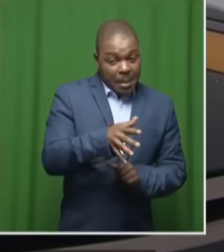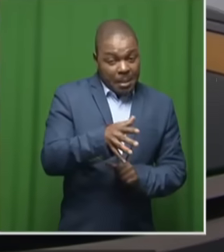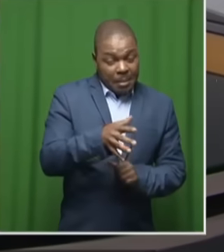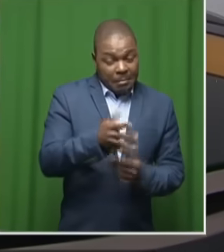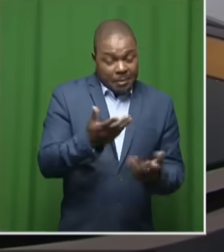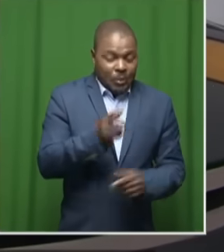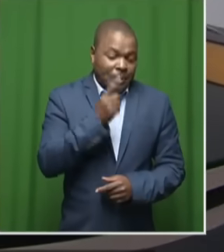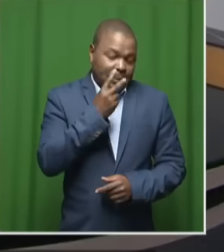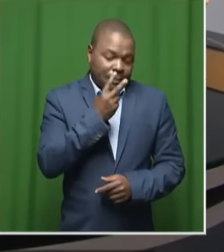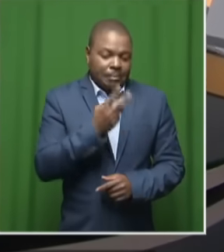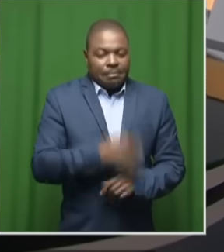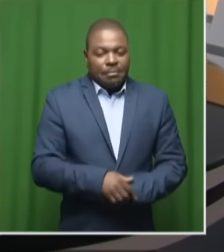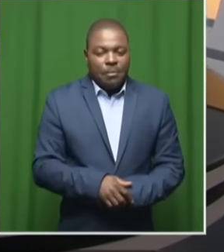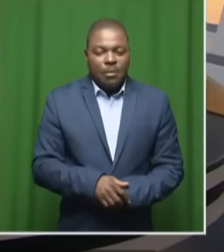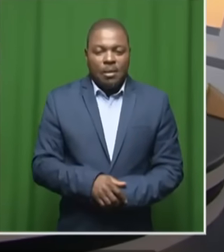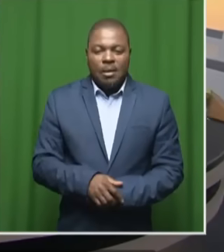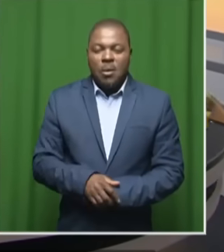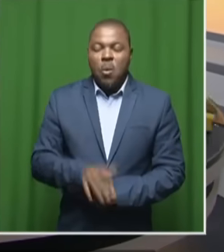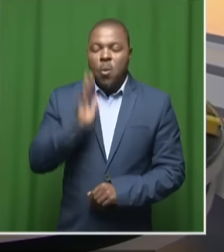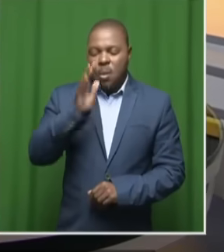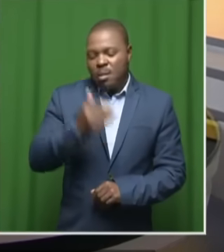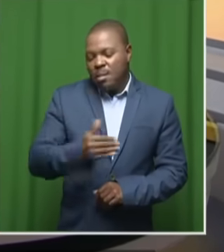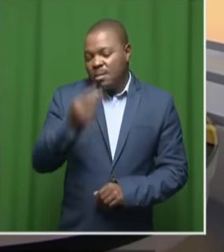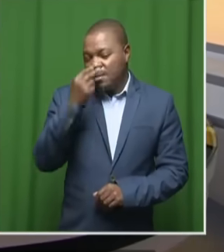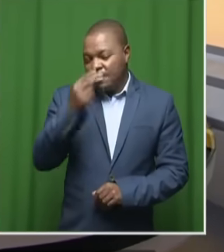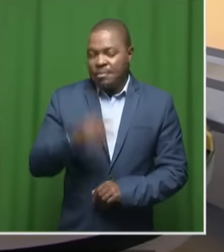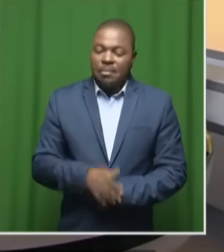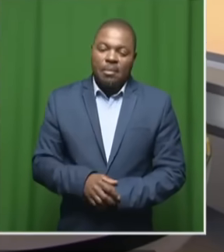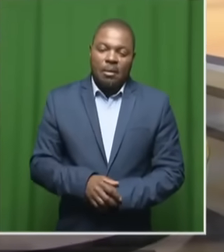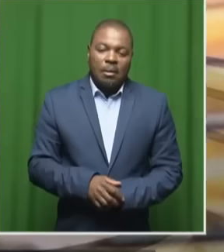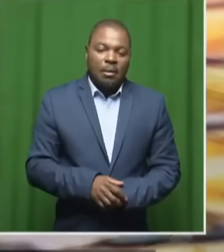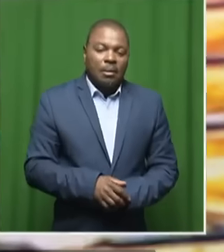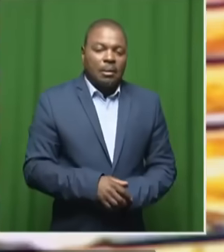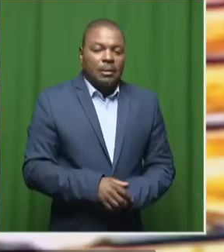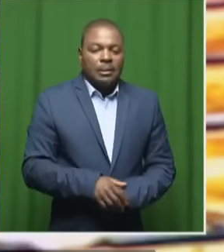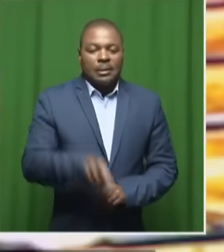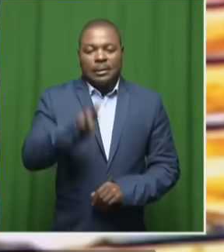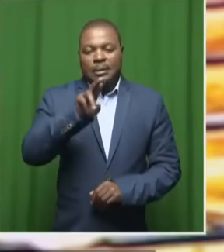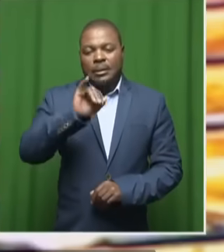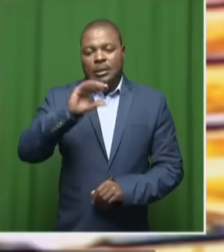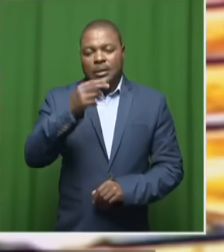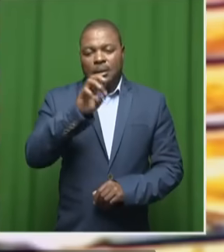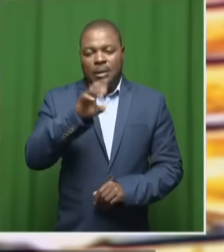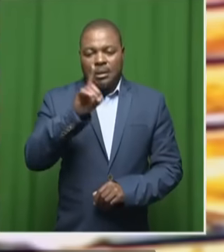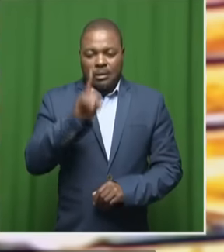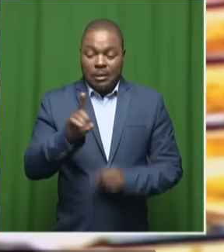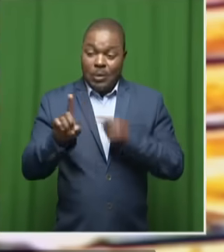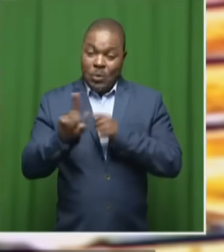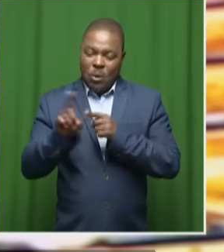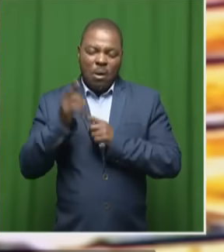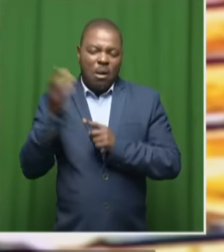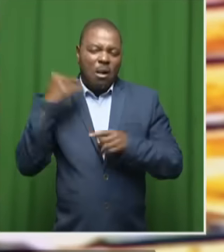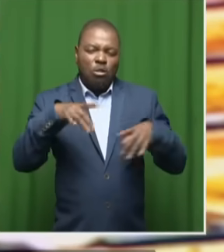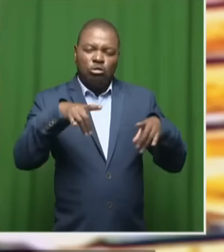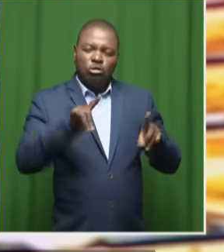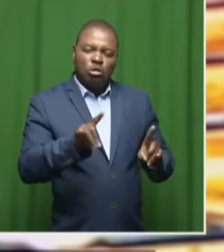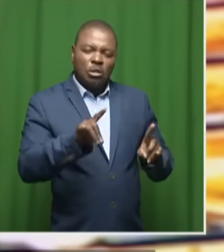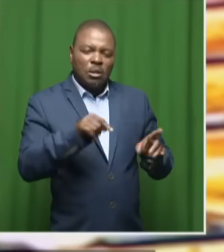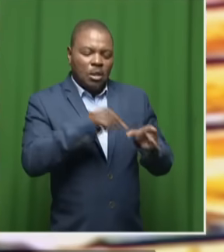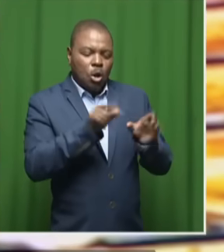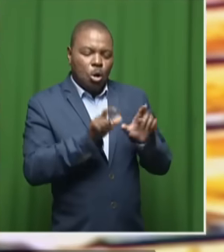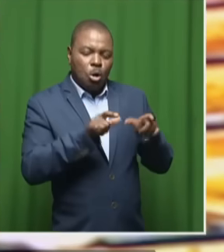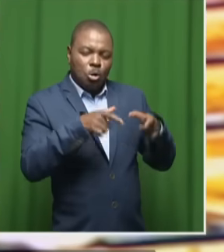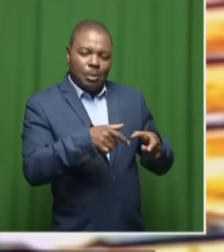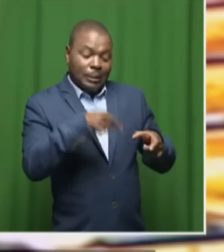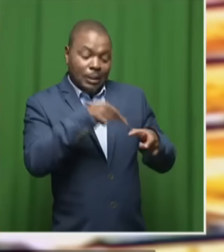that way? We are yet to see that. We're yet to see. That's so you've got thing. Richard Janti. You will remember him. He was chairing the committee